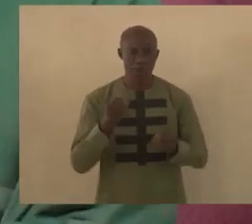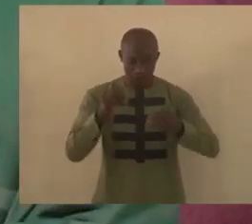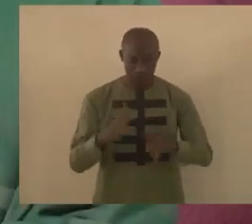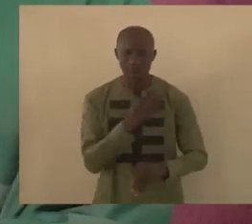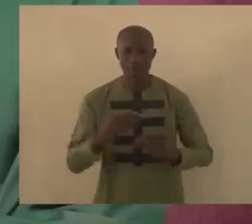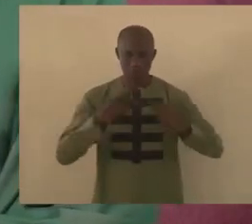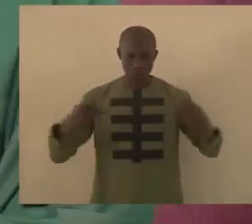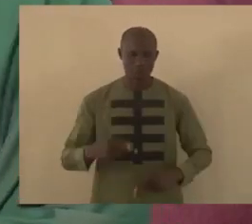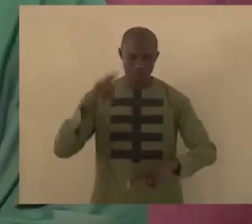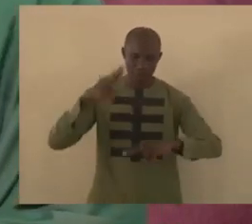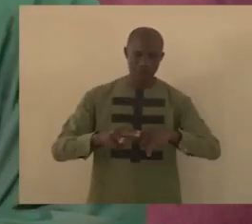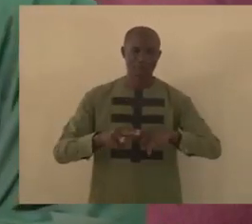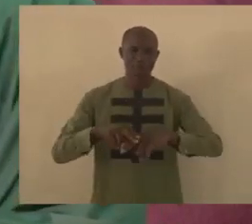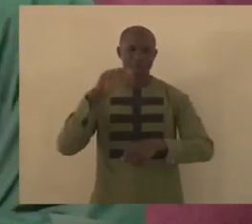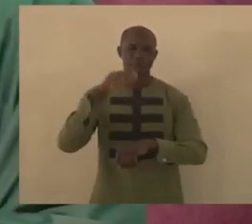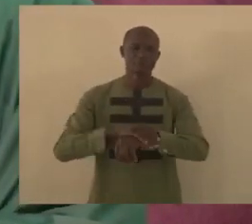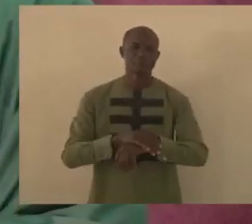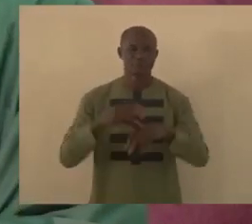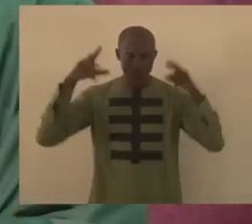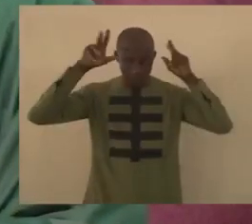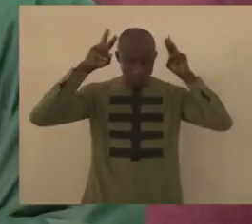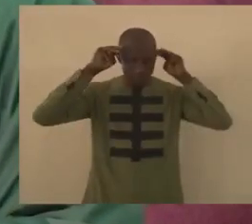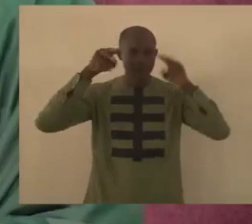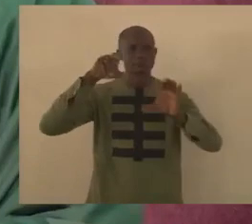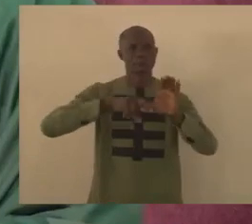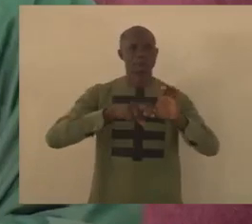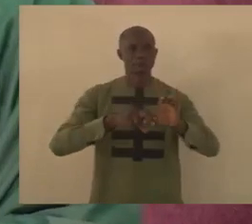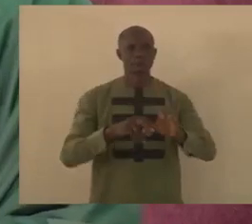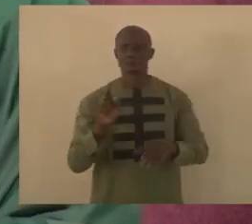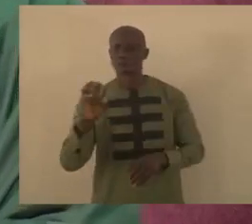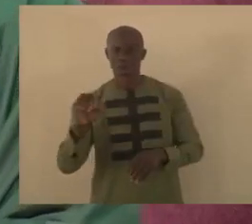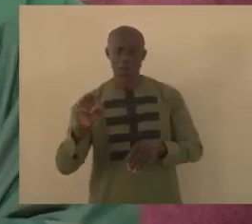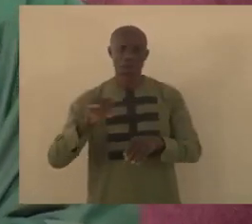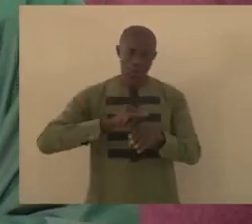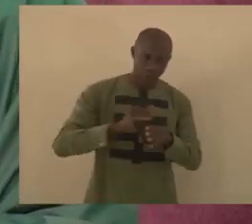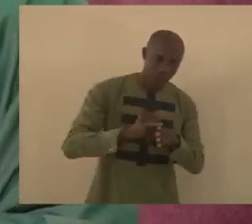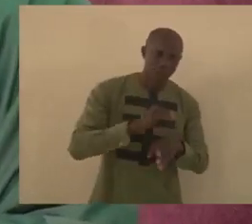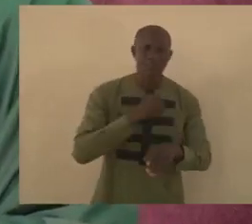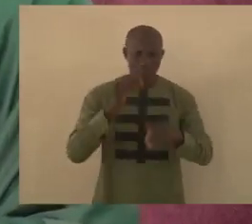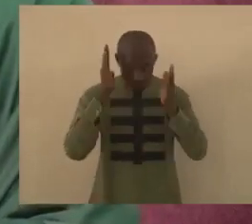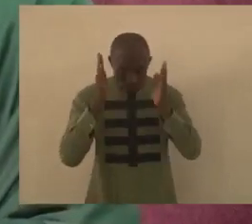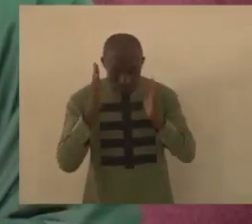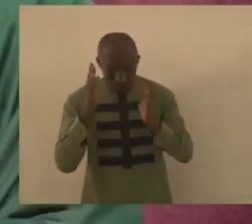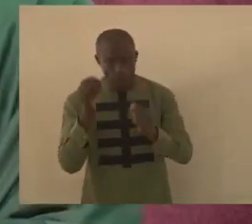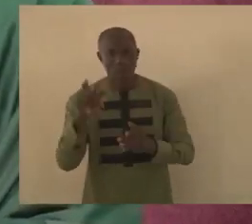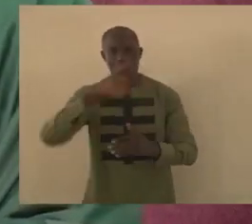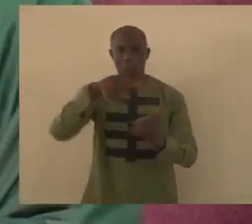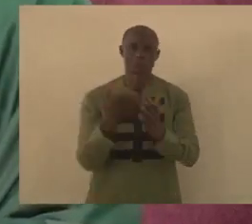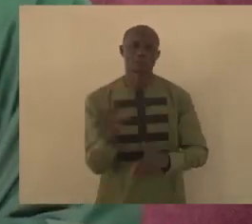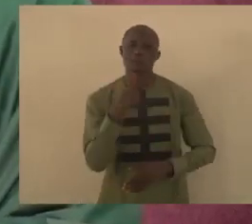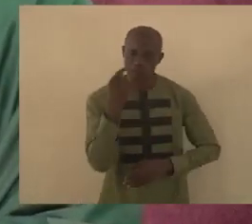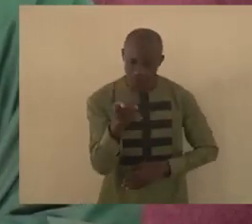"The scribes and the Pharisees sit on Moses' seat. So practice and observe whatever they tell